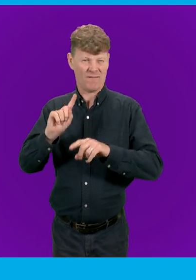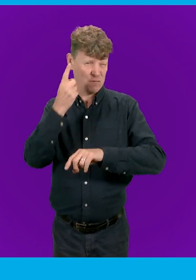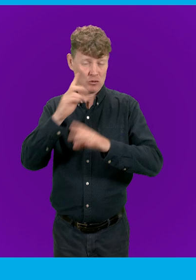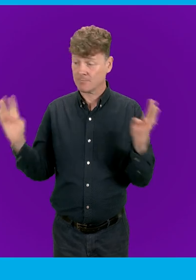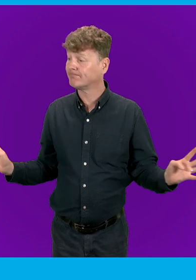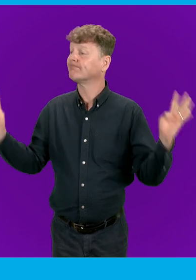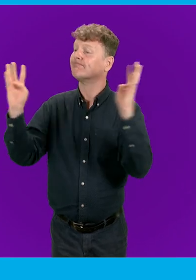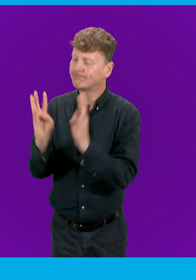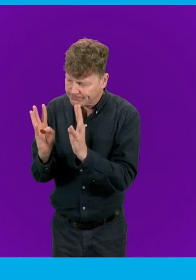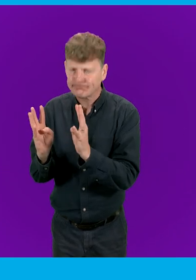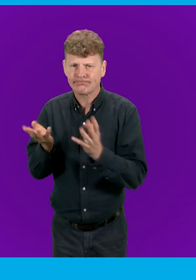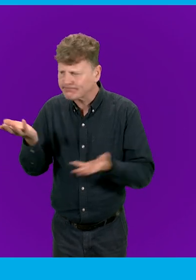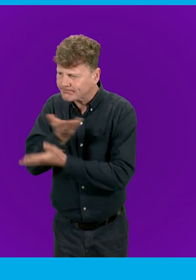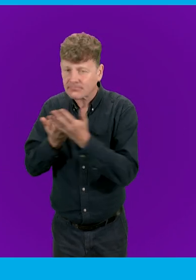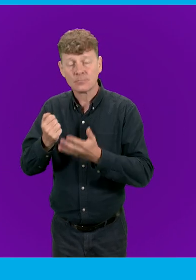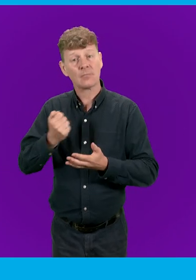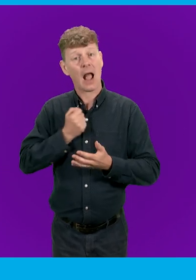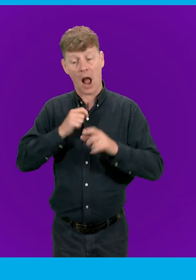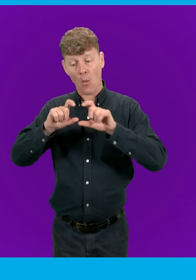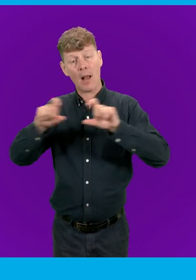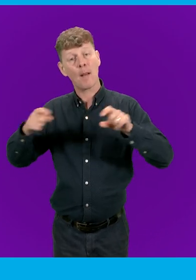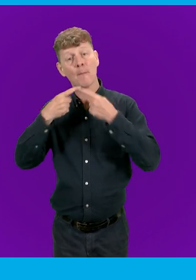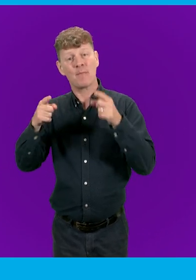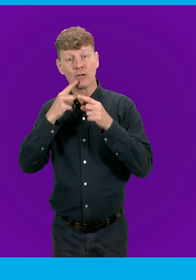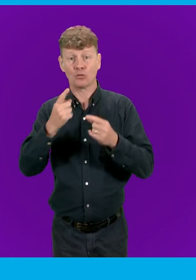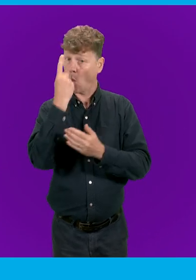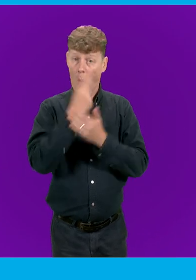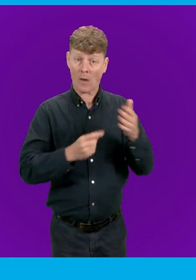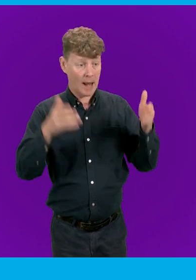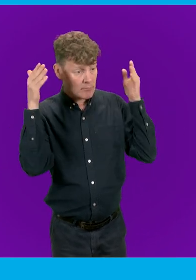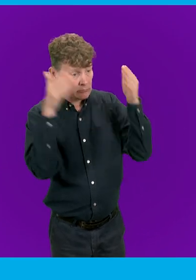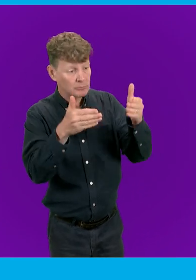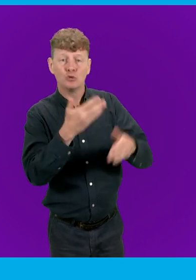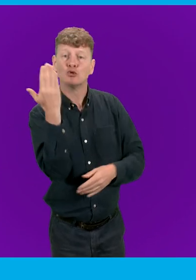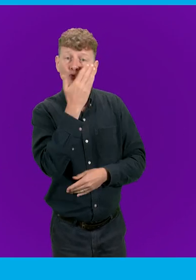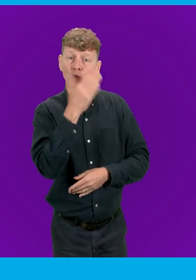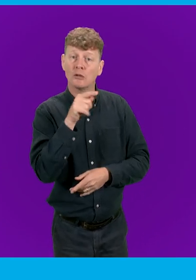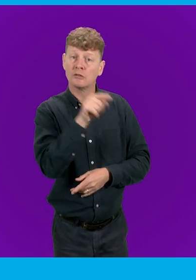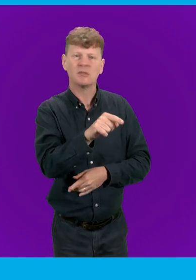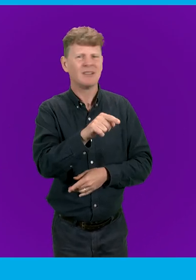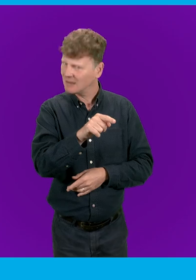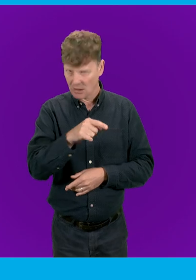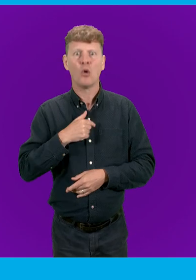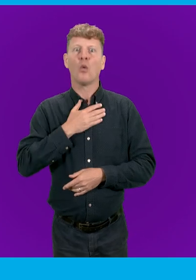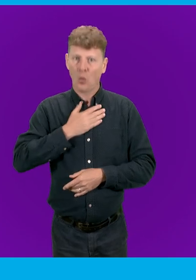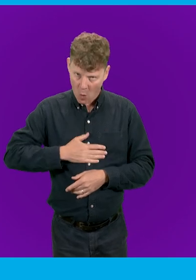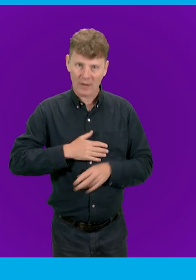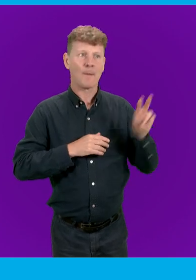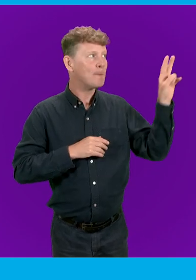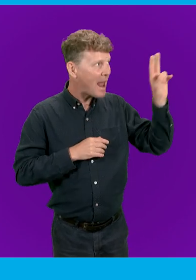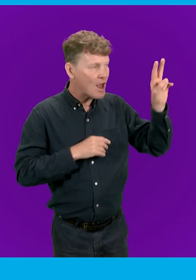we didn't just want our message to be shown through schools. Like we wanted it to go out to parents, professionals,